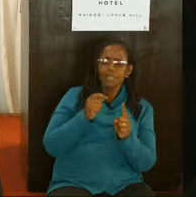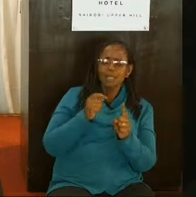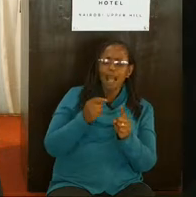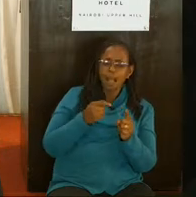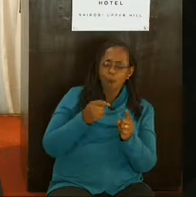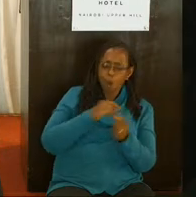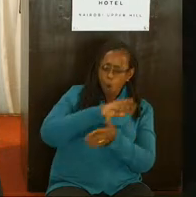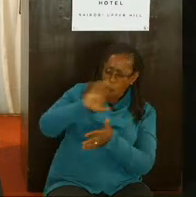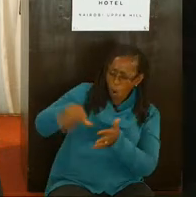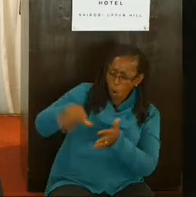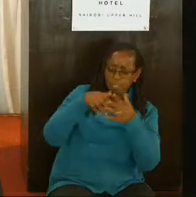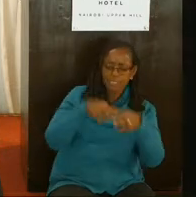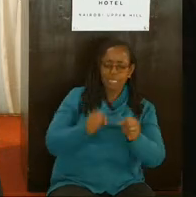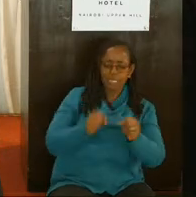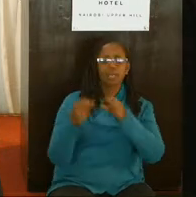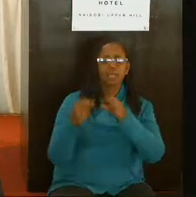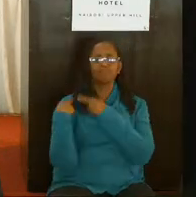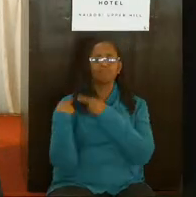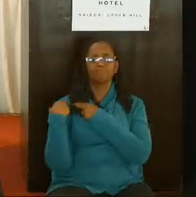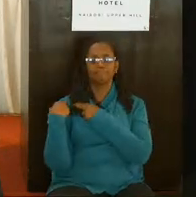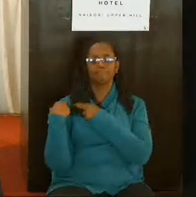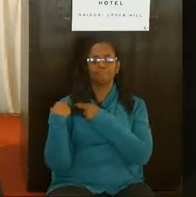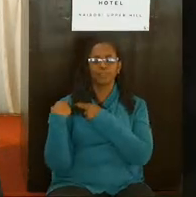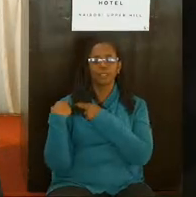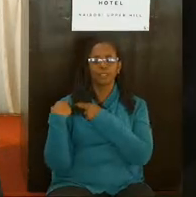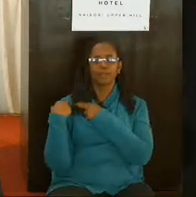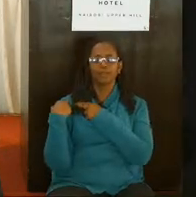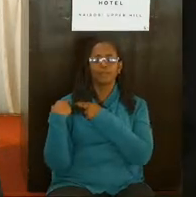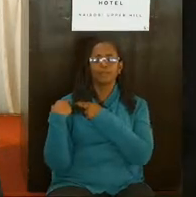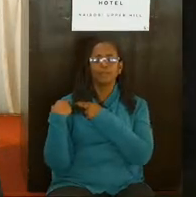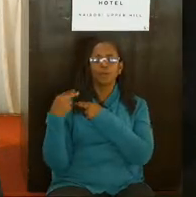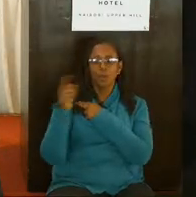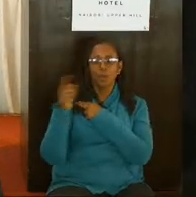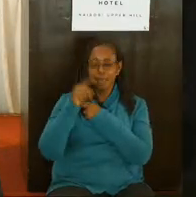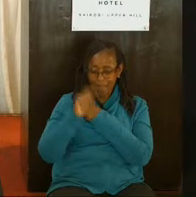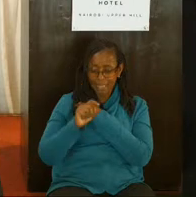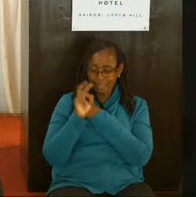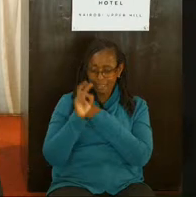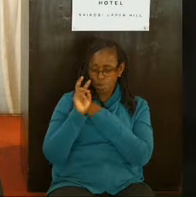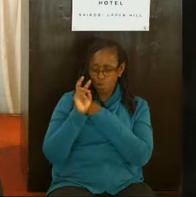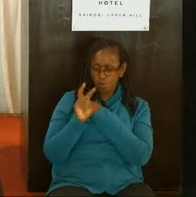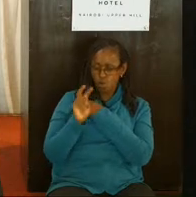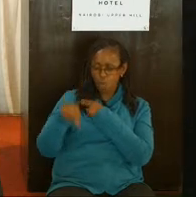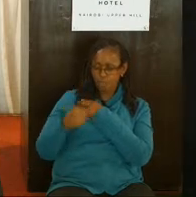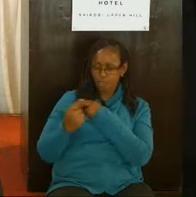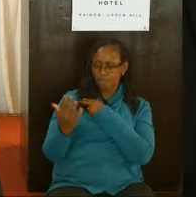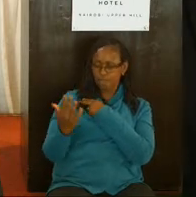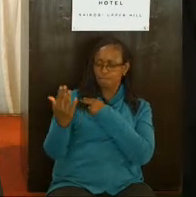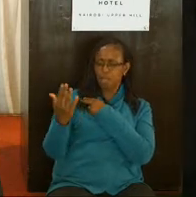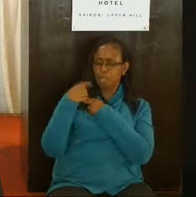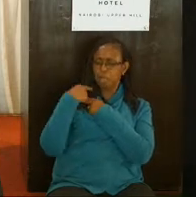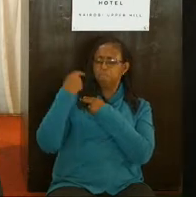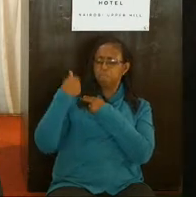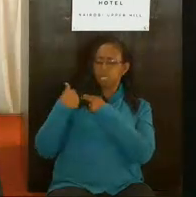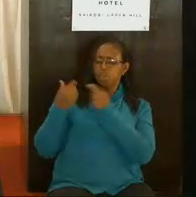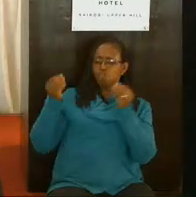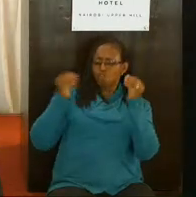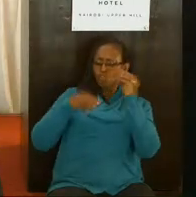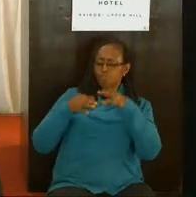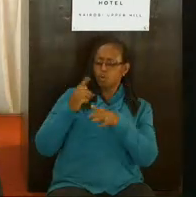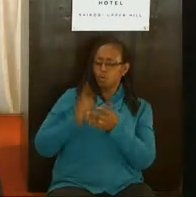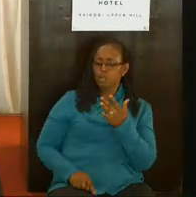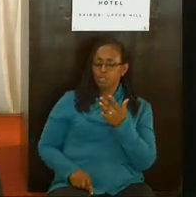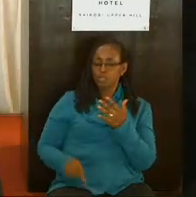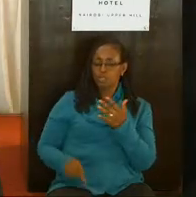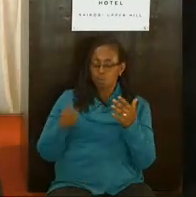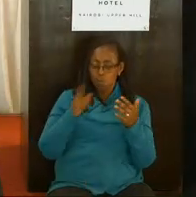responsibility we should all like my colleague said just look ourselves in the mirror and say what has been my contribution we